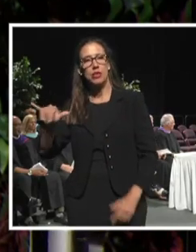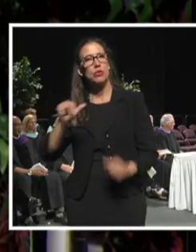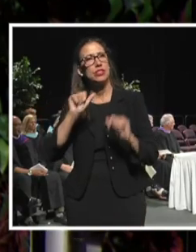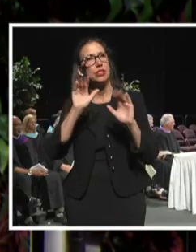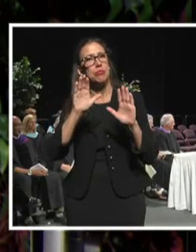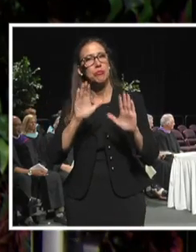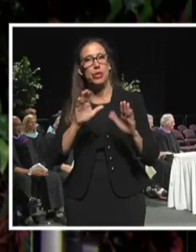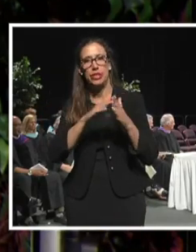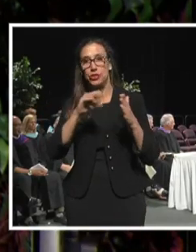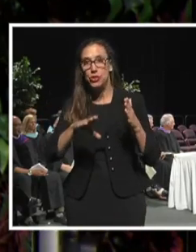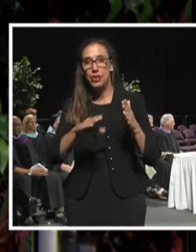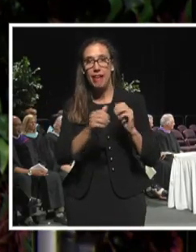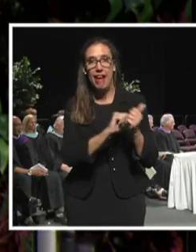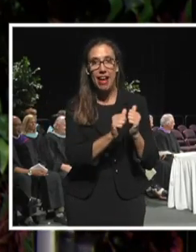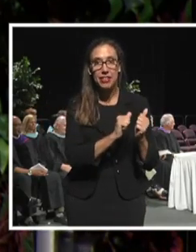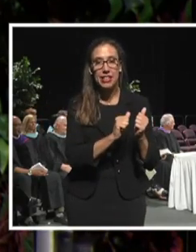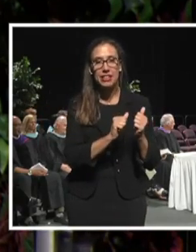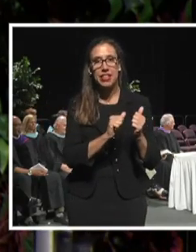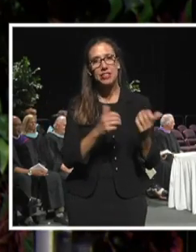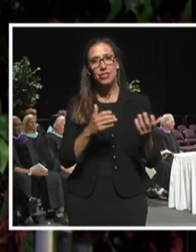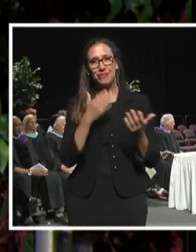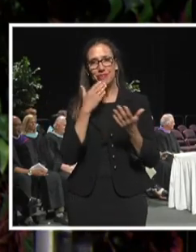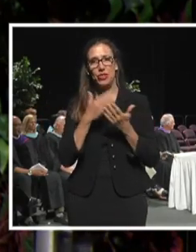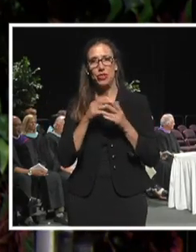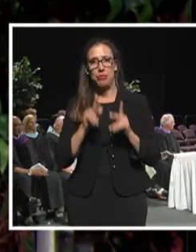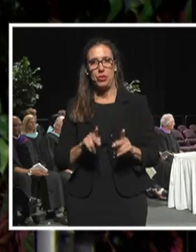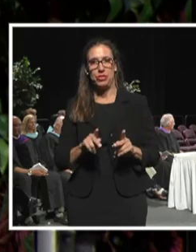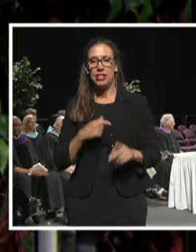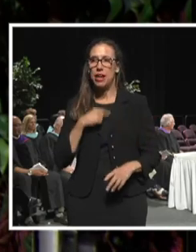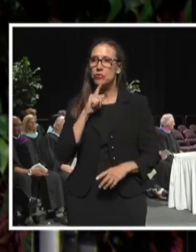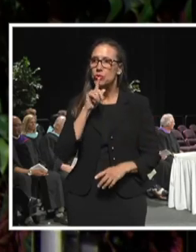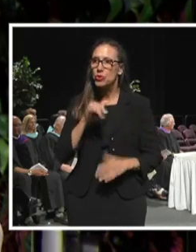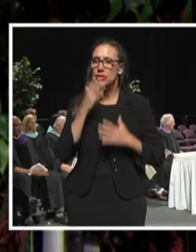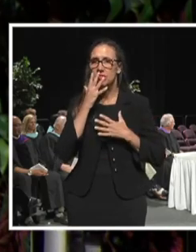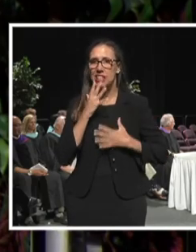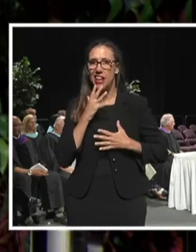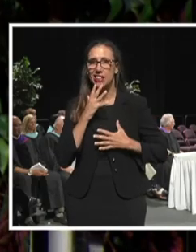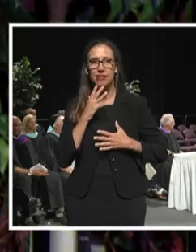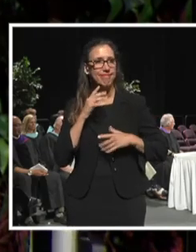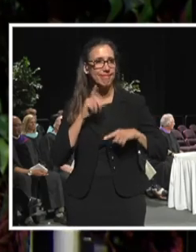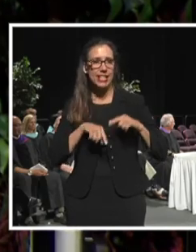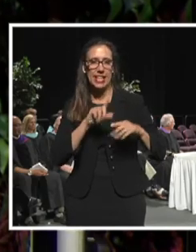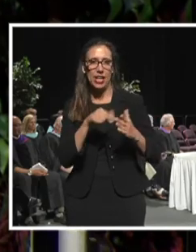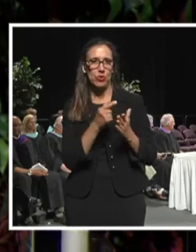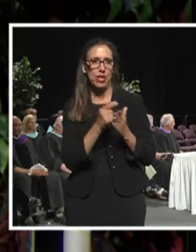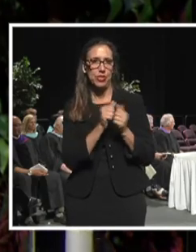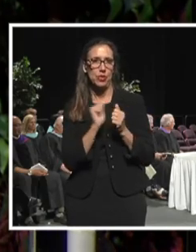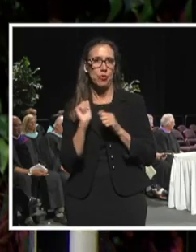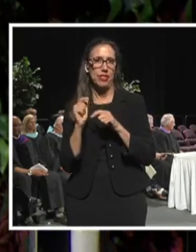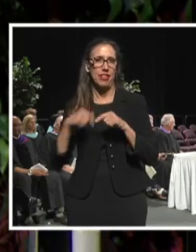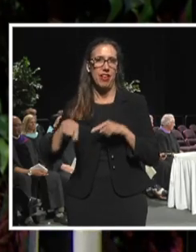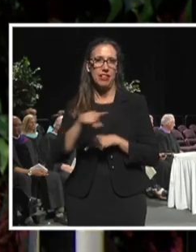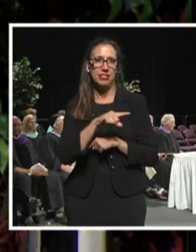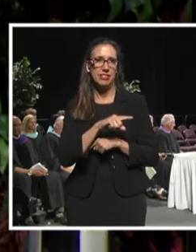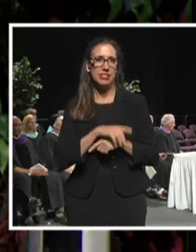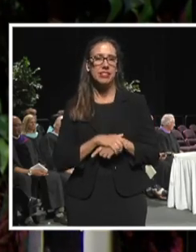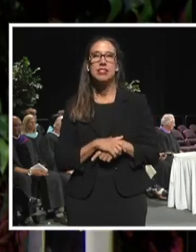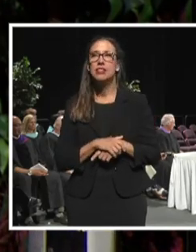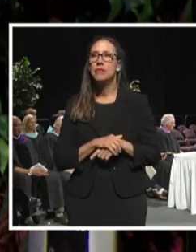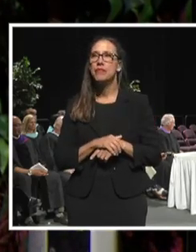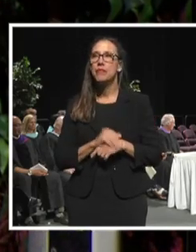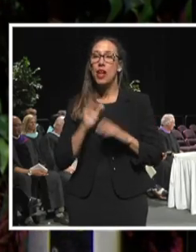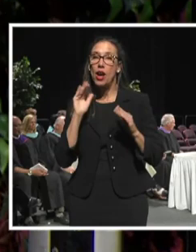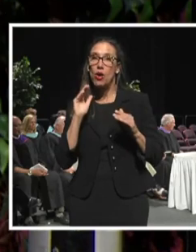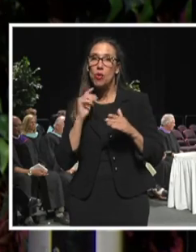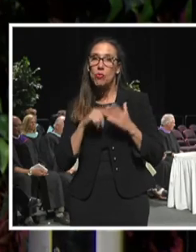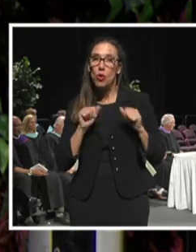gifted athlete, and a genuinely good person. And I'm truly saddened that he couldn't be graduating with all of us today. I hope that in all we